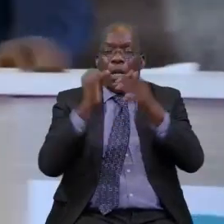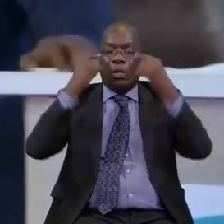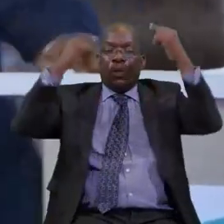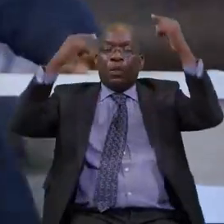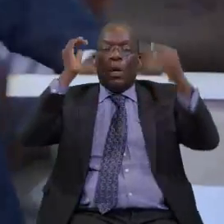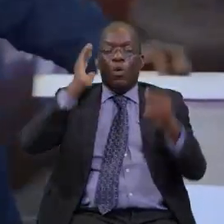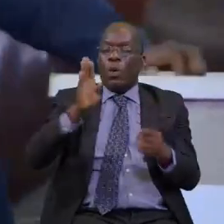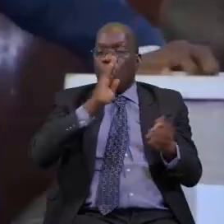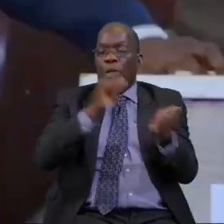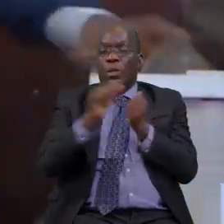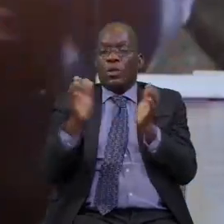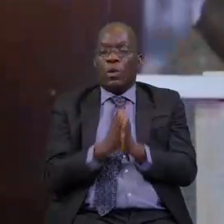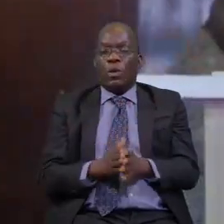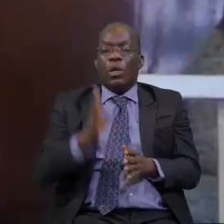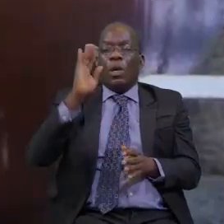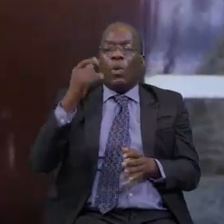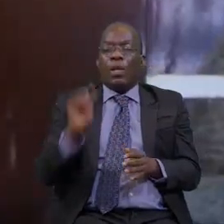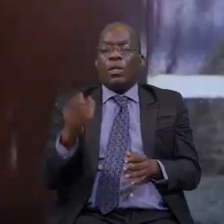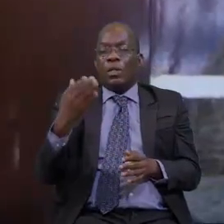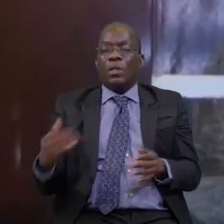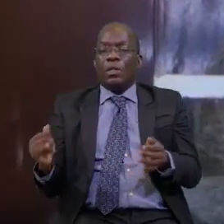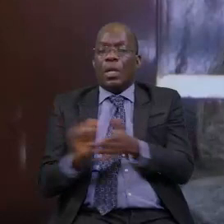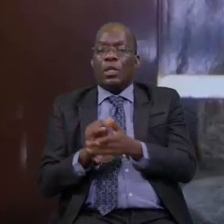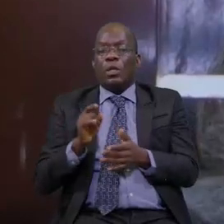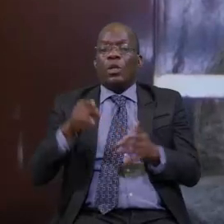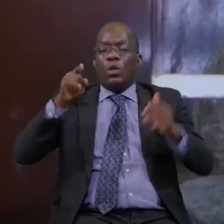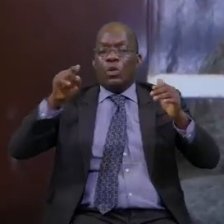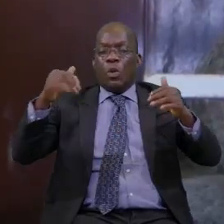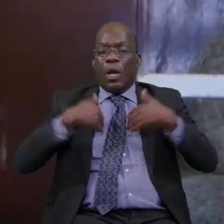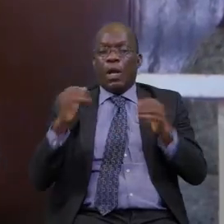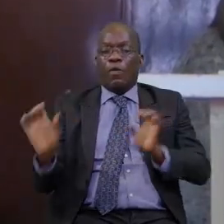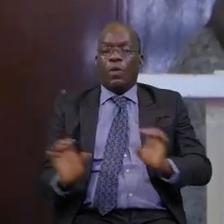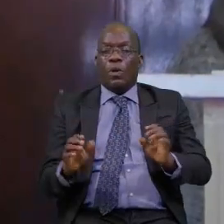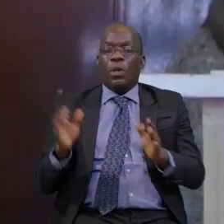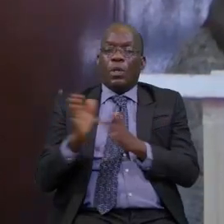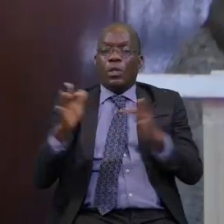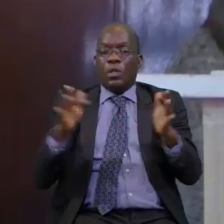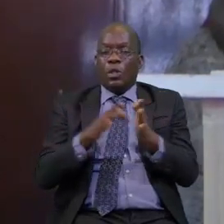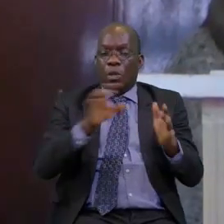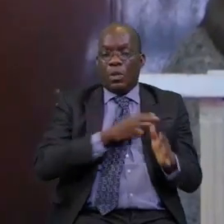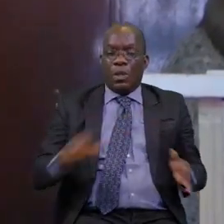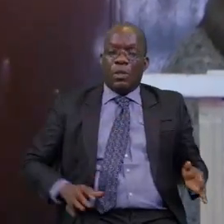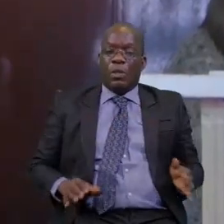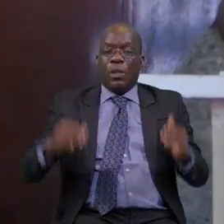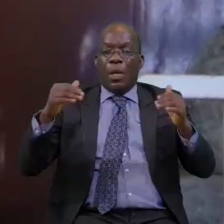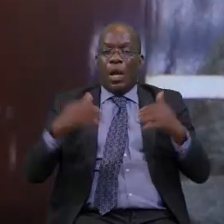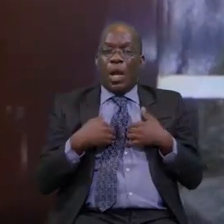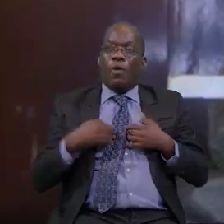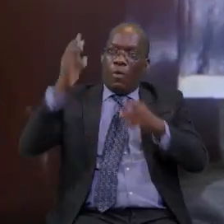by the timeless things that will take place. But Jesus Christ had foresight. And in